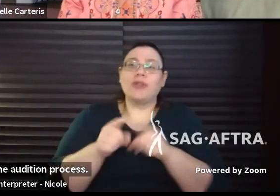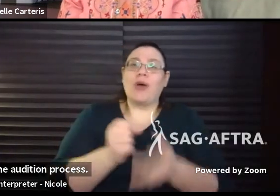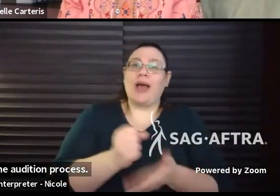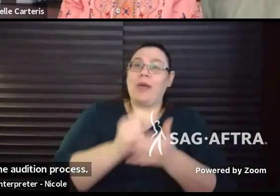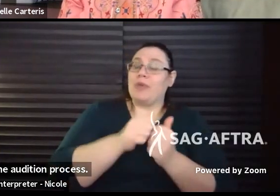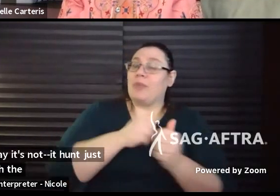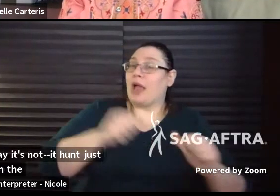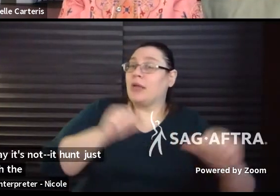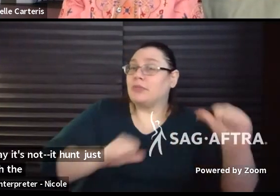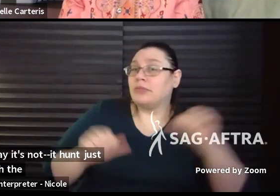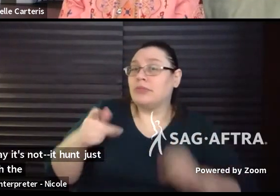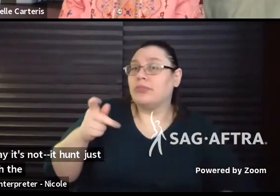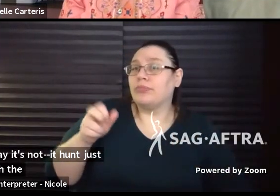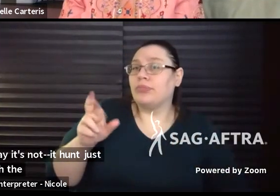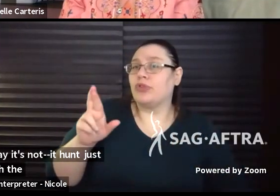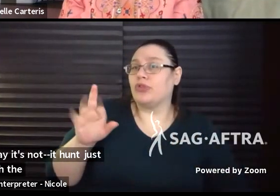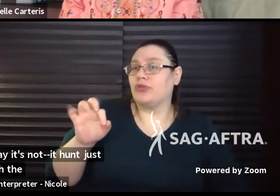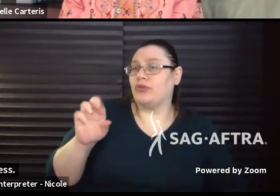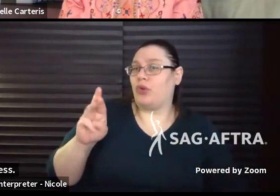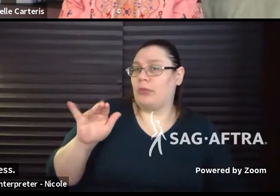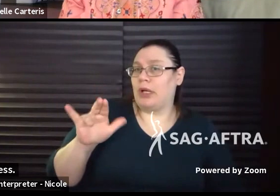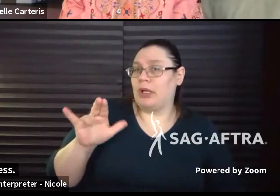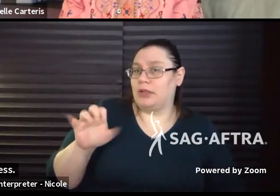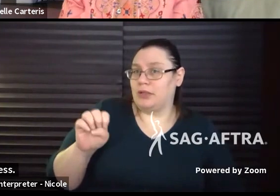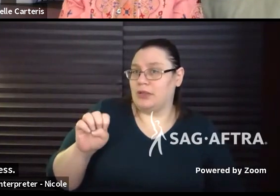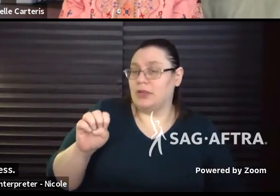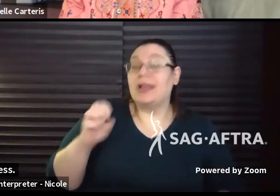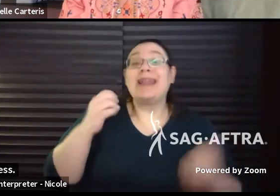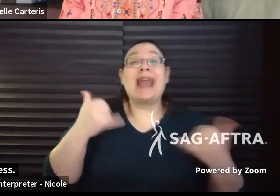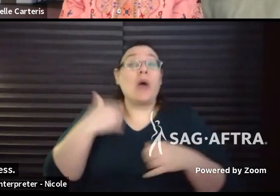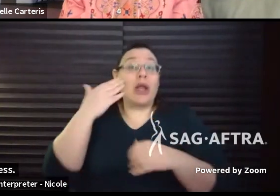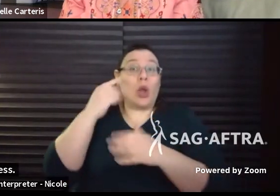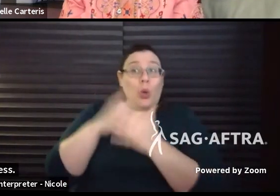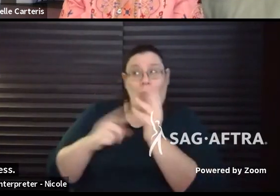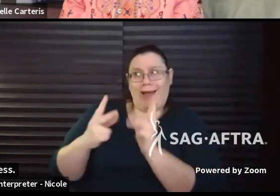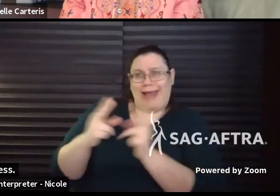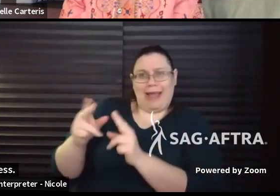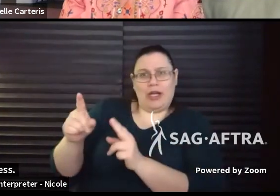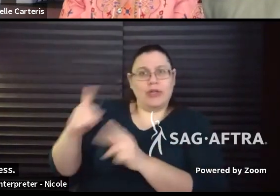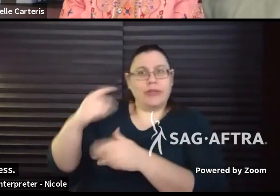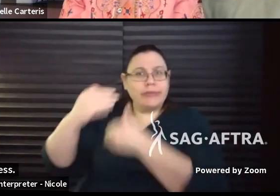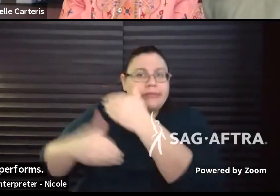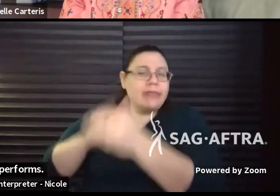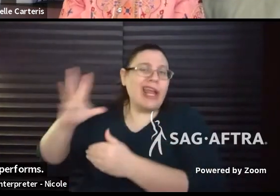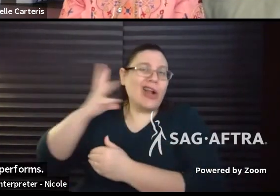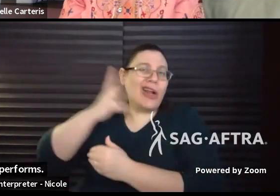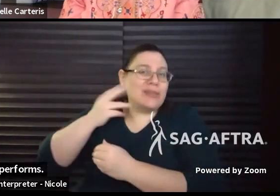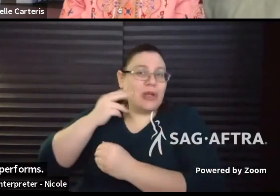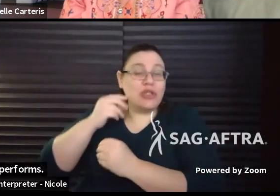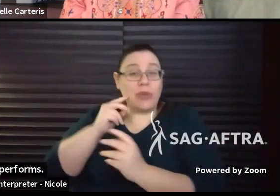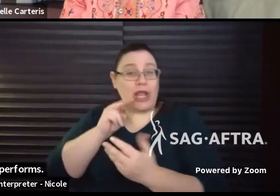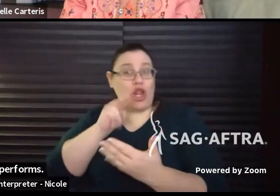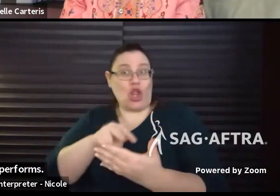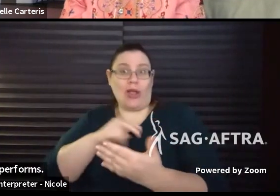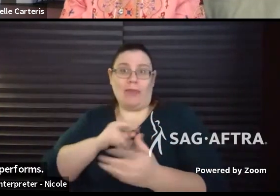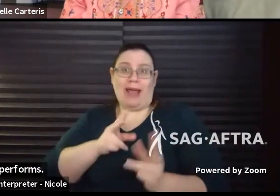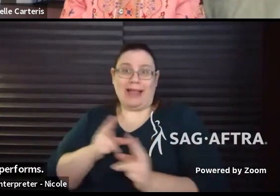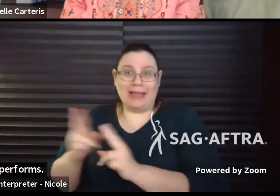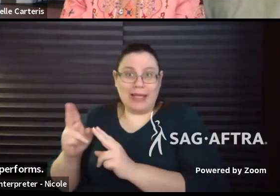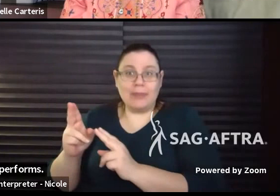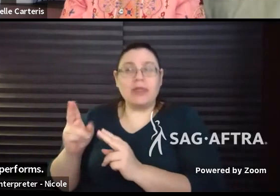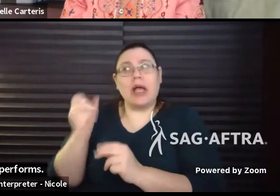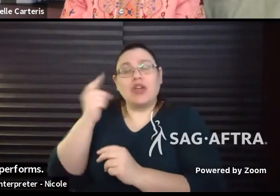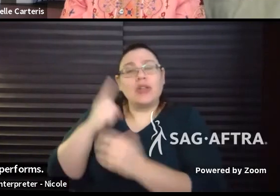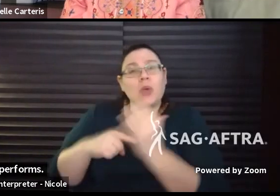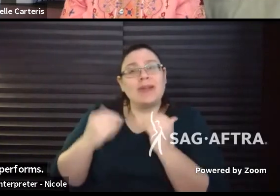overall. So now that I sort of know what editors have to sort of go through when you're looking at clips, what the sort of limitations are, right? It's